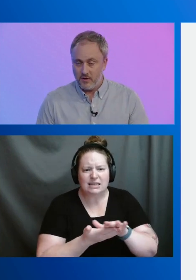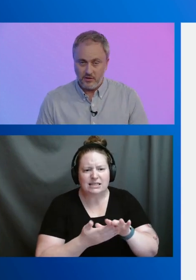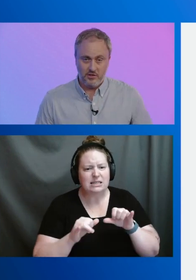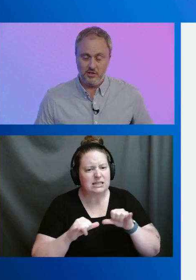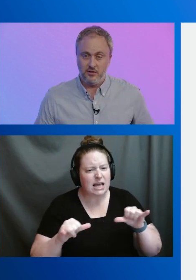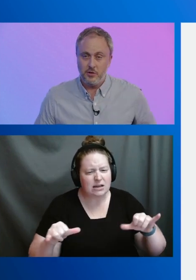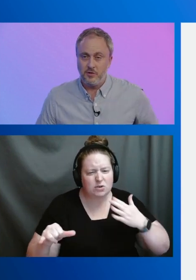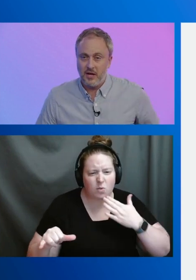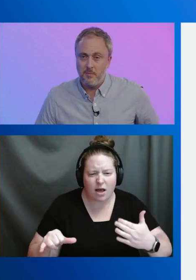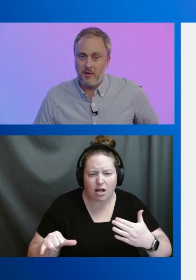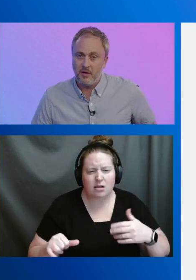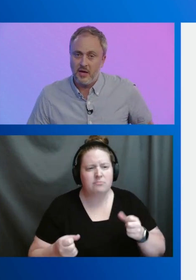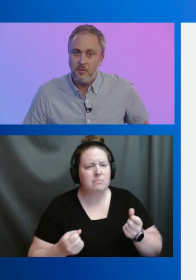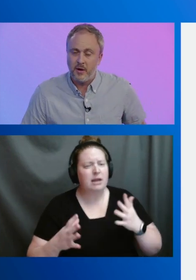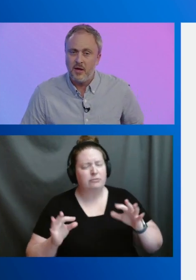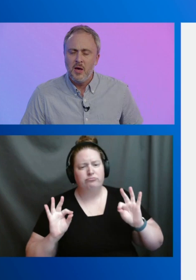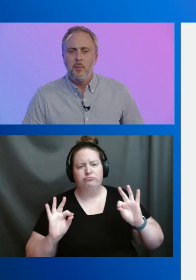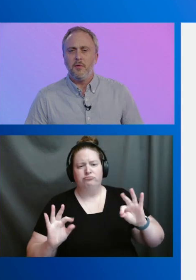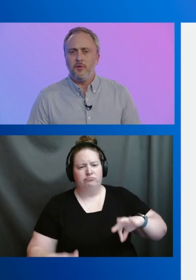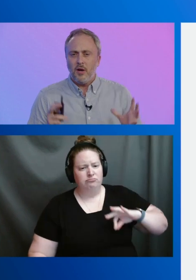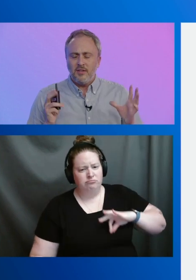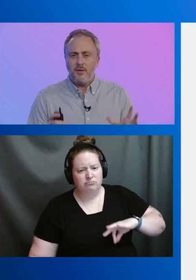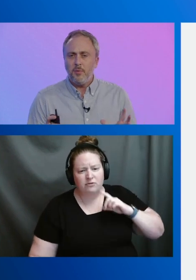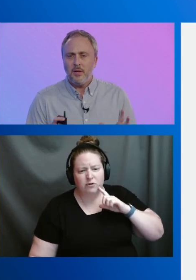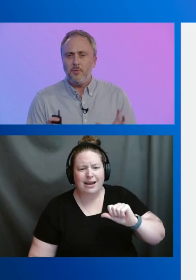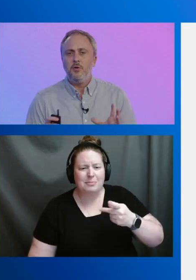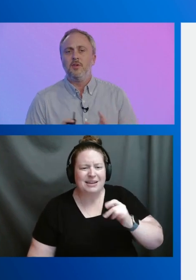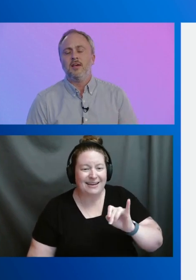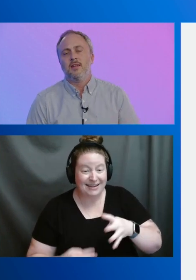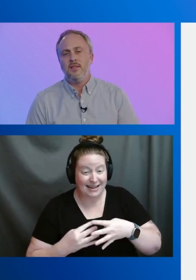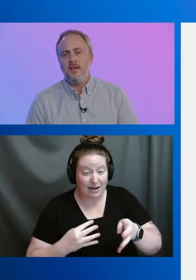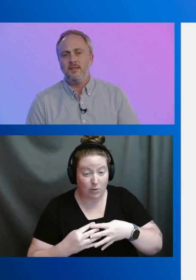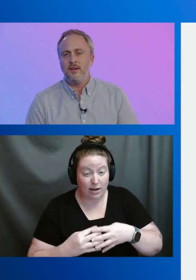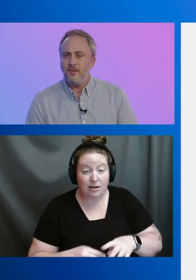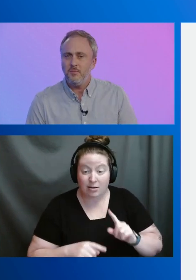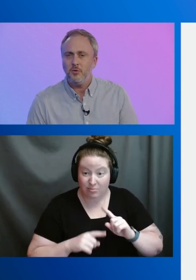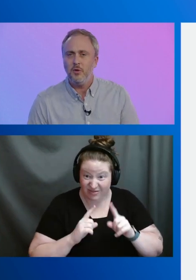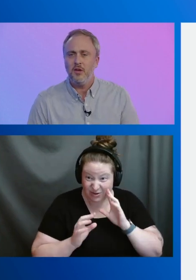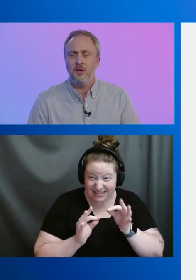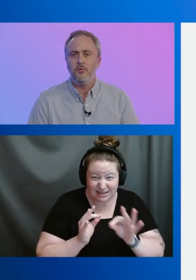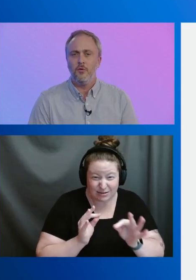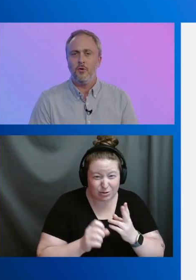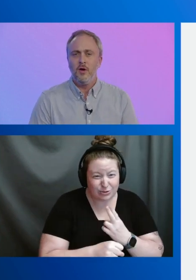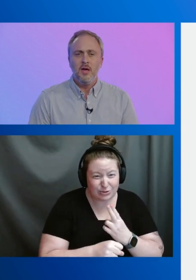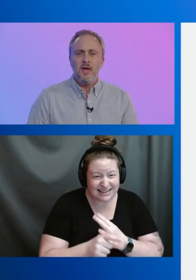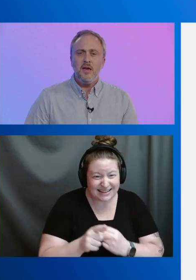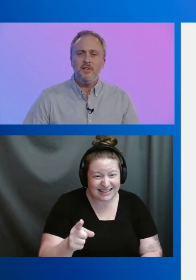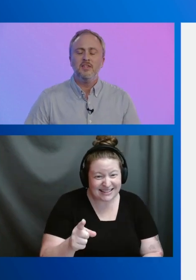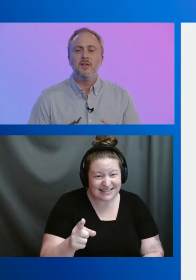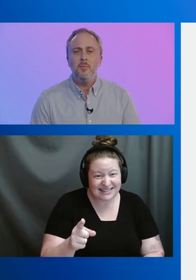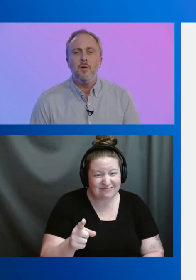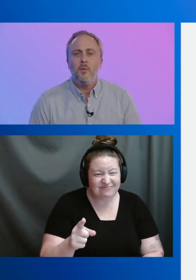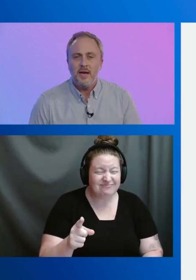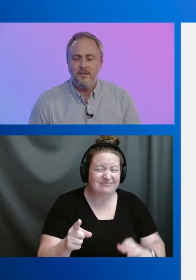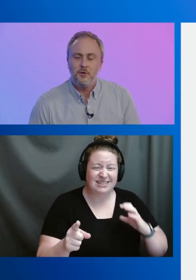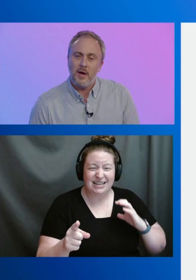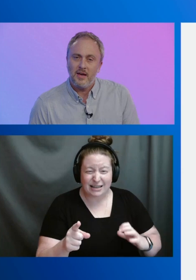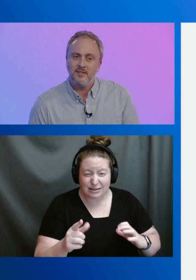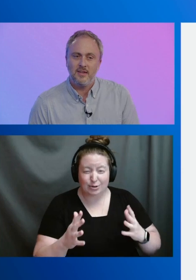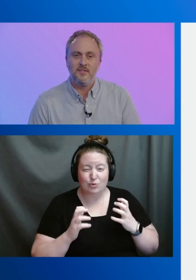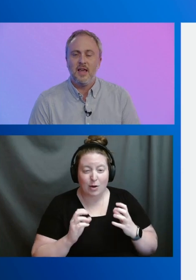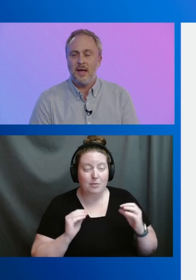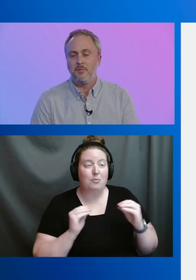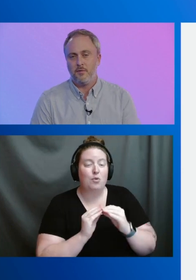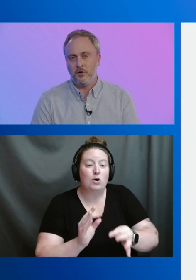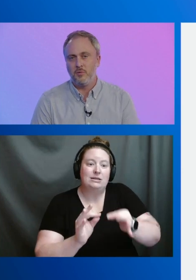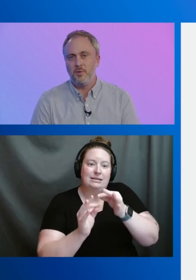fantastic advantages to using API Gateway. But for a simple little use case like this, customers were looking for even simpler ways to